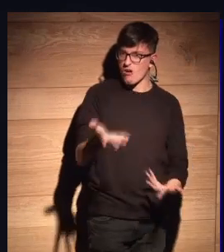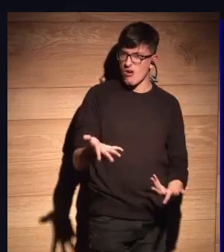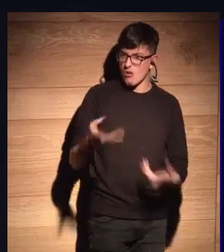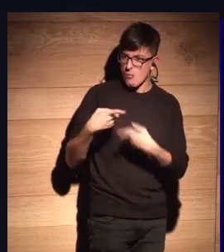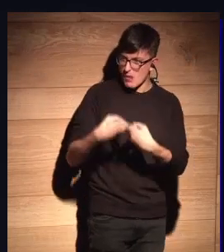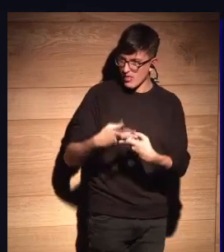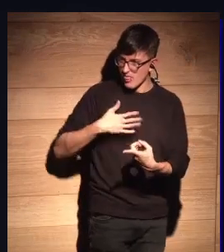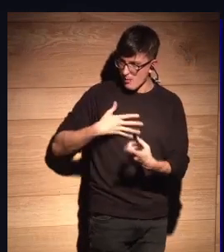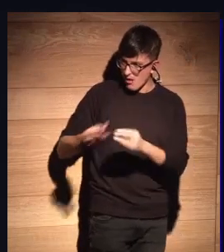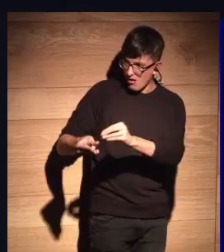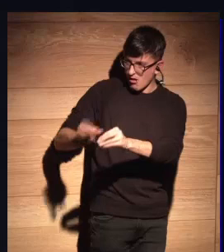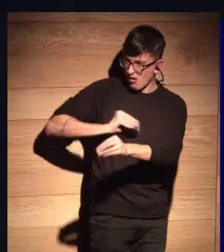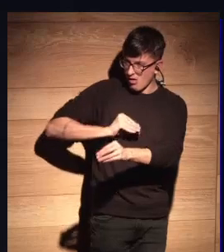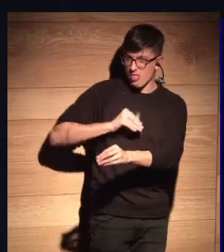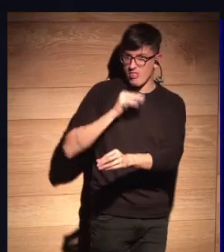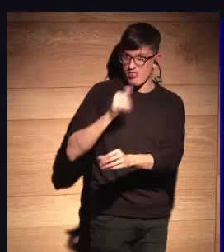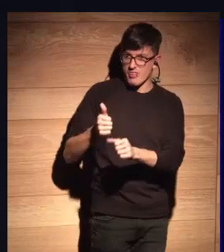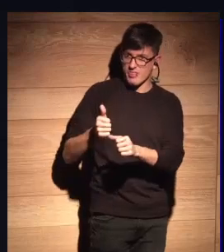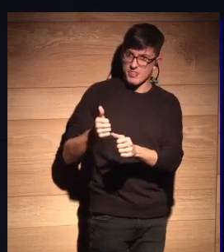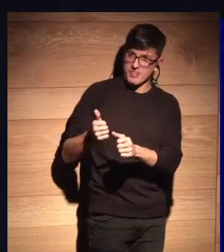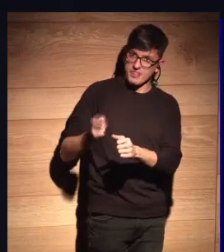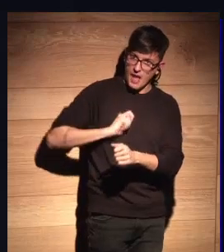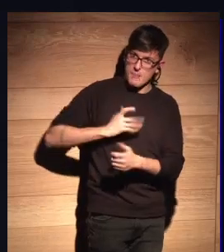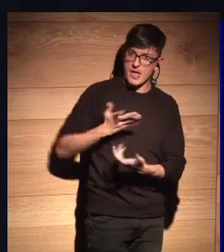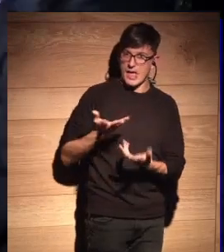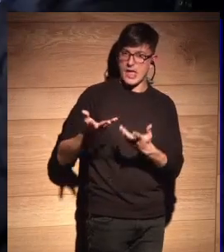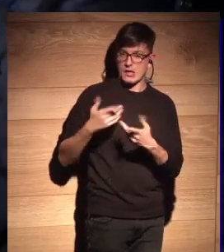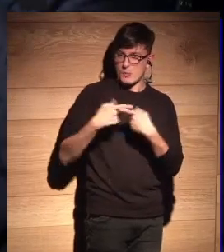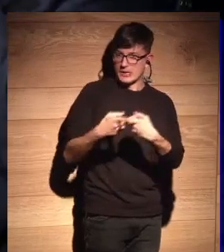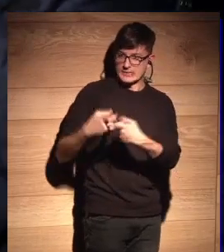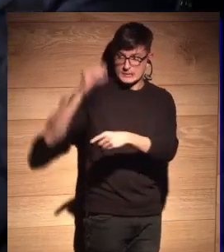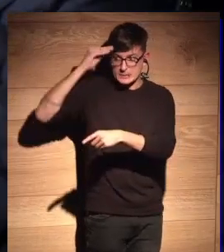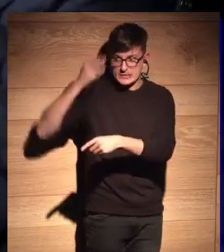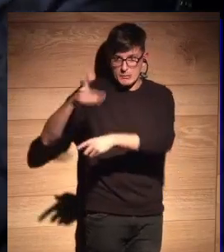me? So then at the moment you have a lot of relatives.